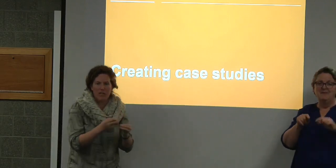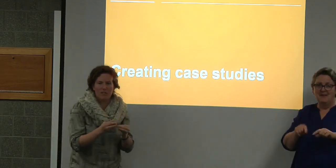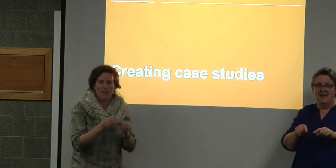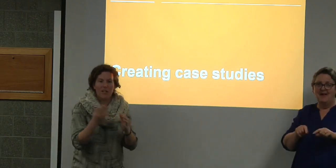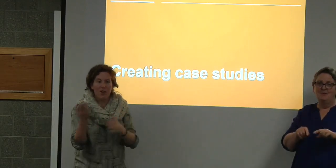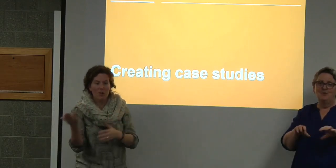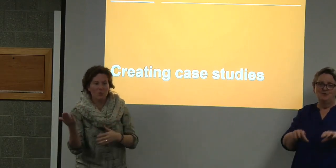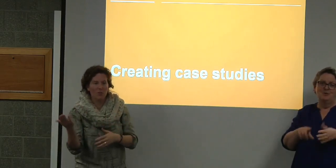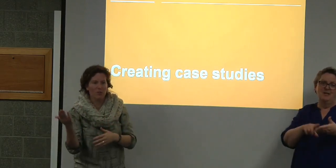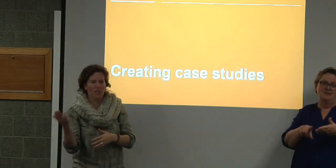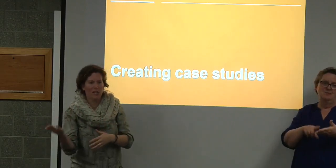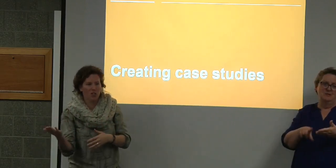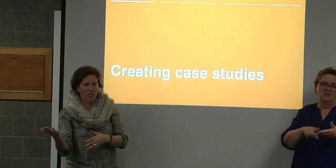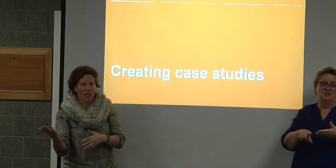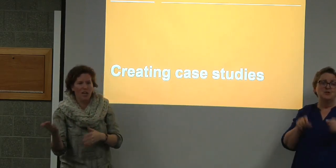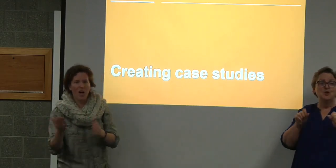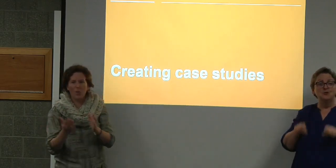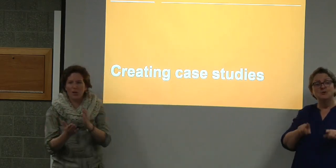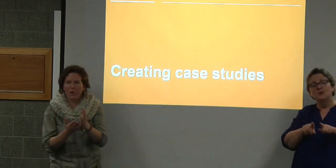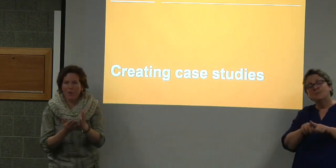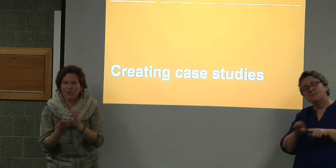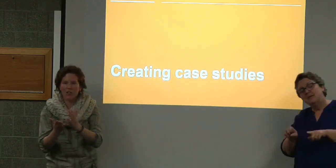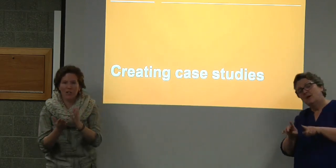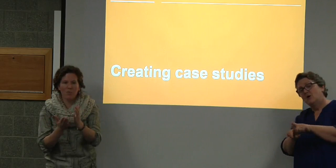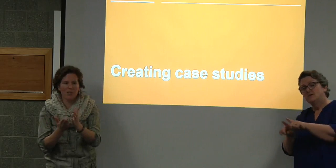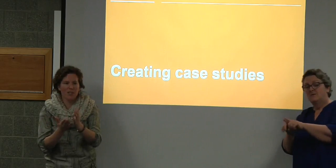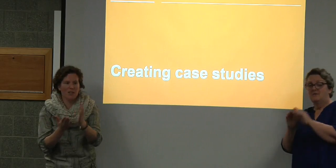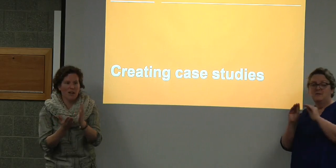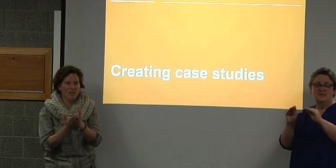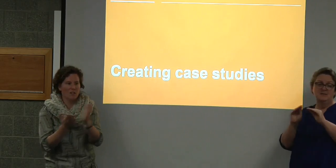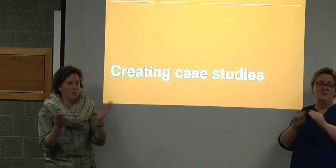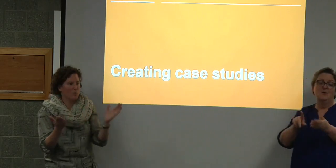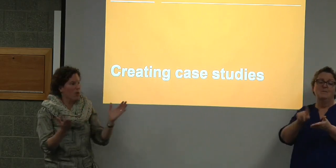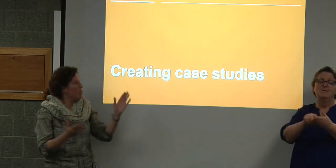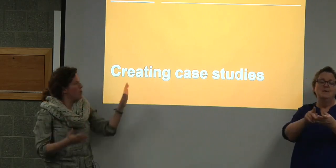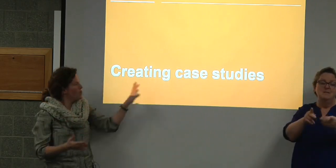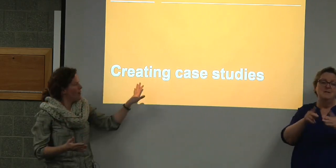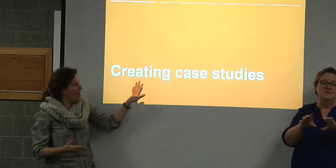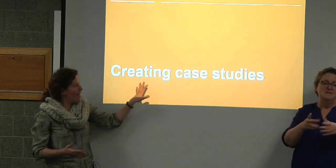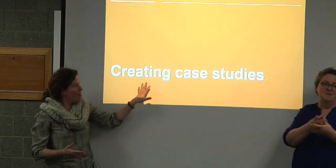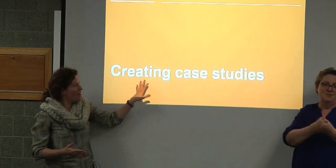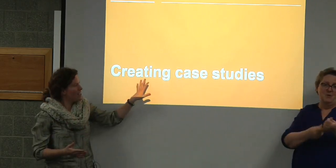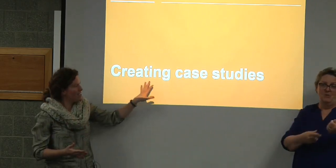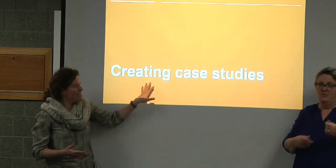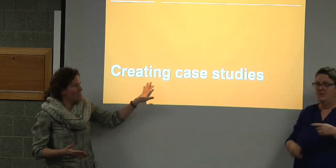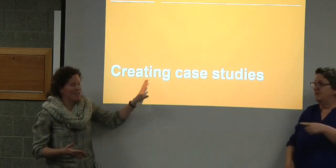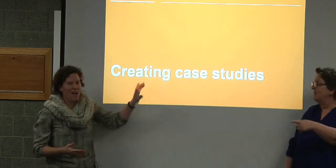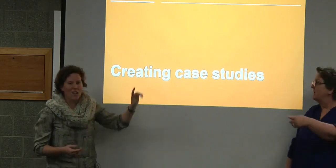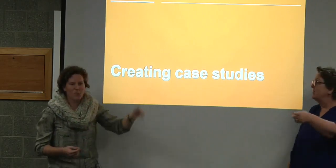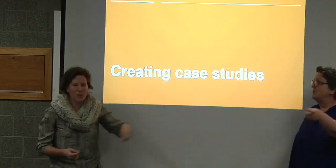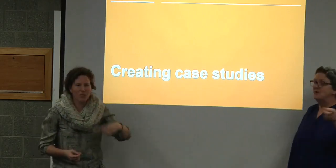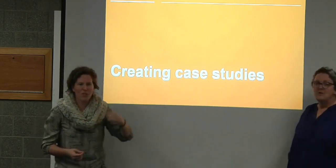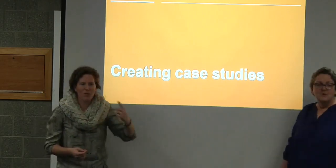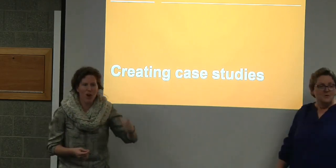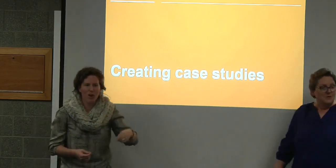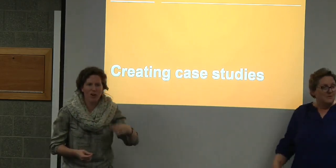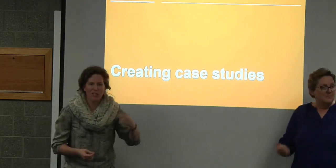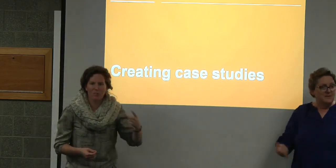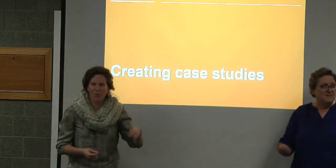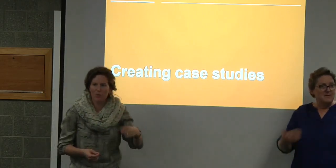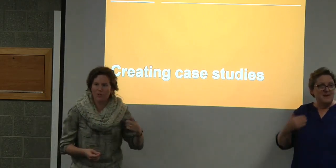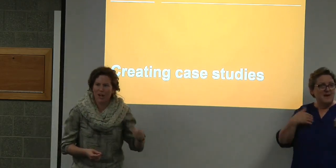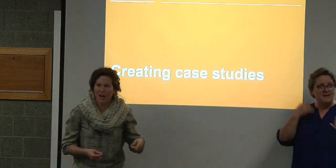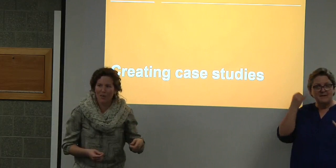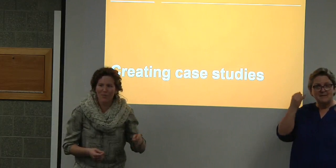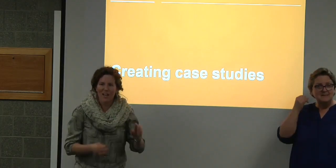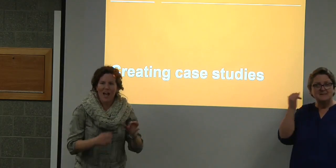a research case study. It can also be for teaching, and we're going to publish it in a place that does it for both. But you might have ideas, especially if you've taught